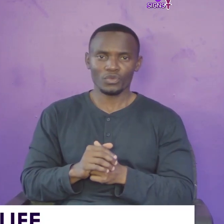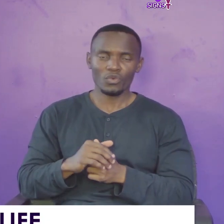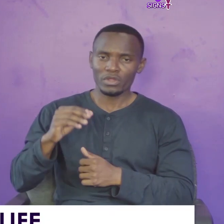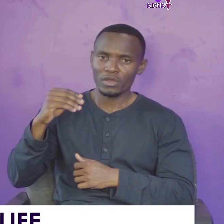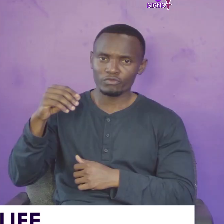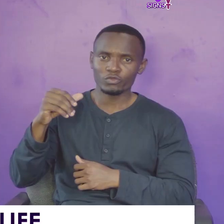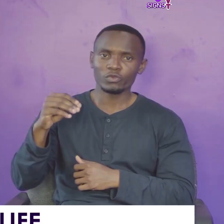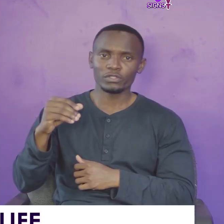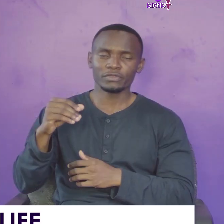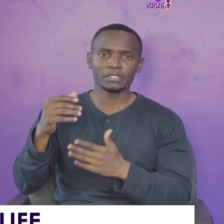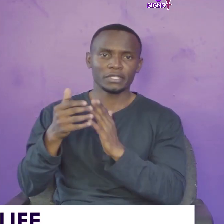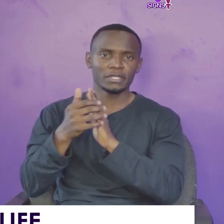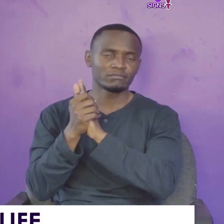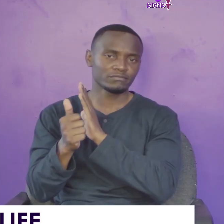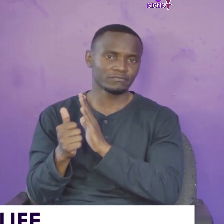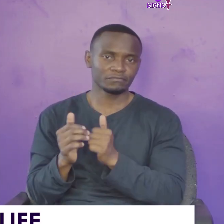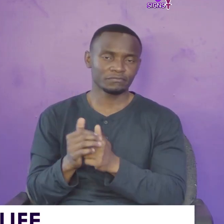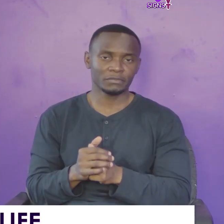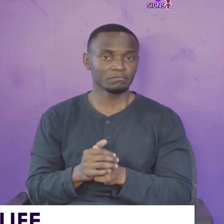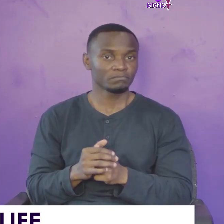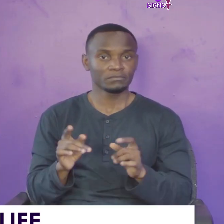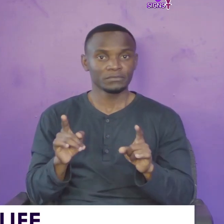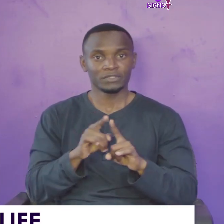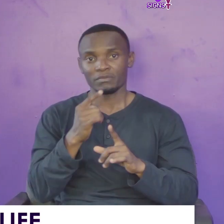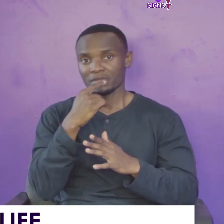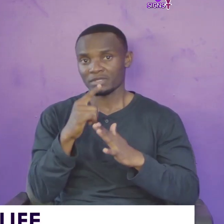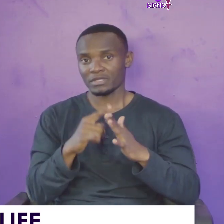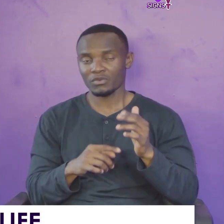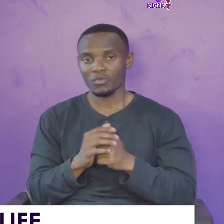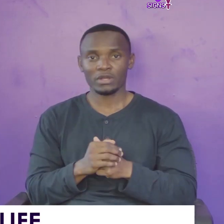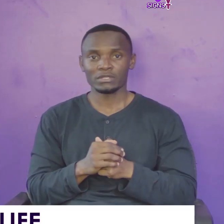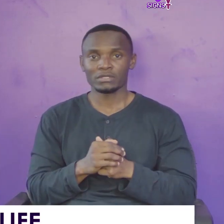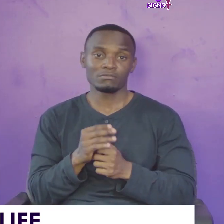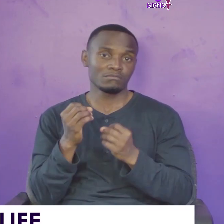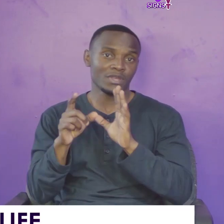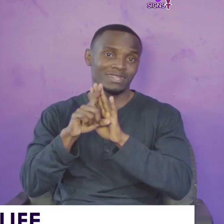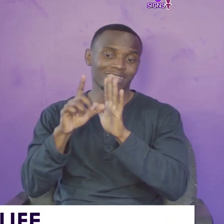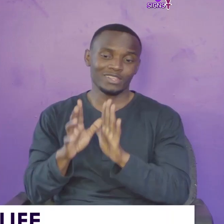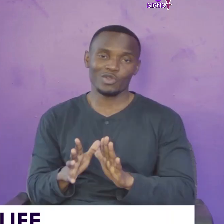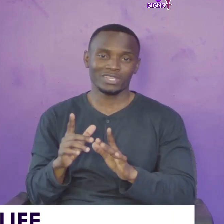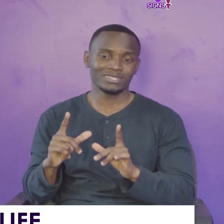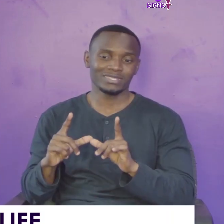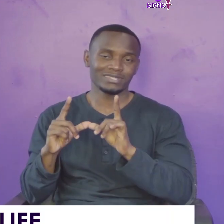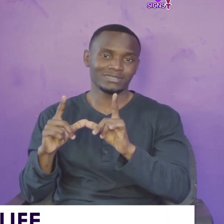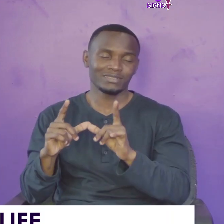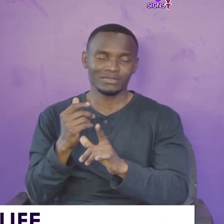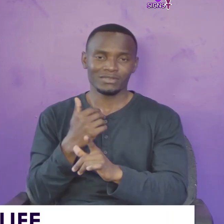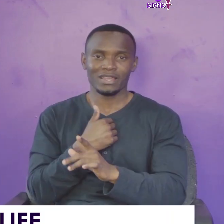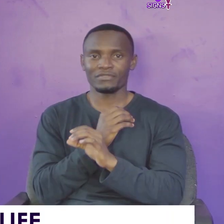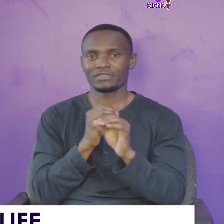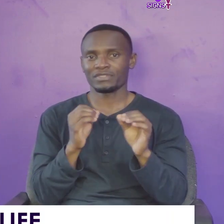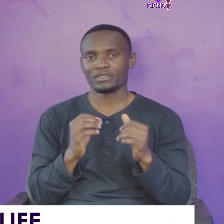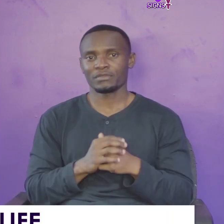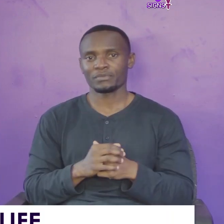Yes. Apparently, we are being served by people who don't have documentation. Yes, that's